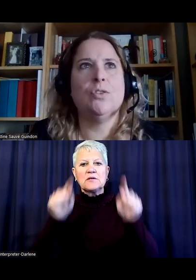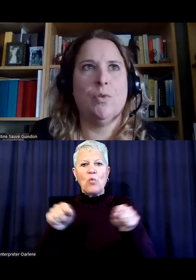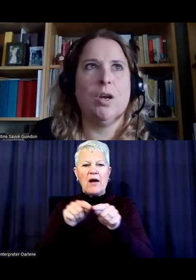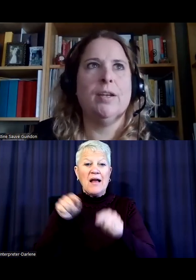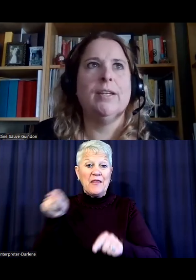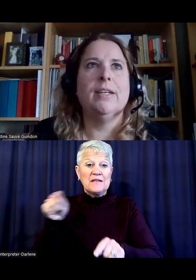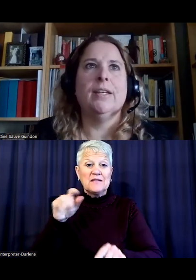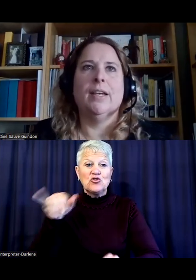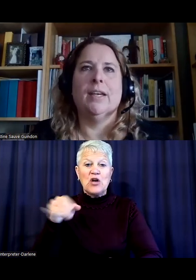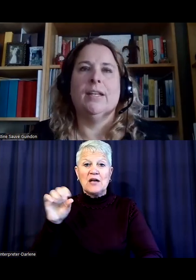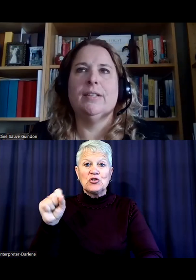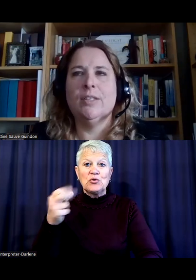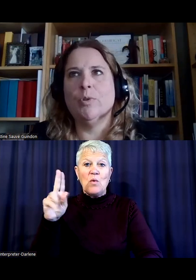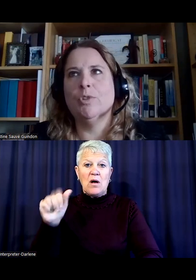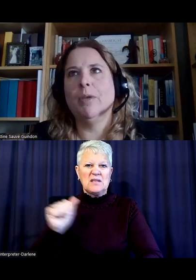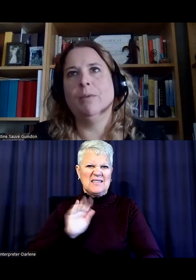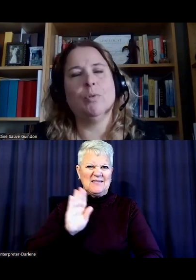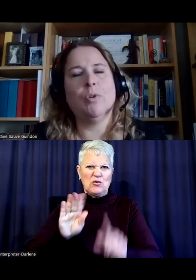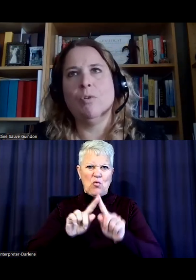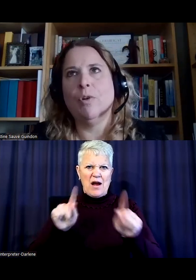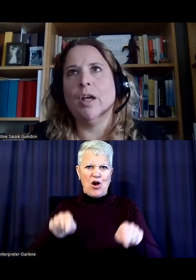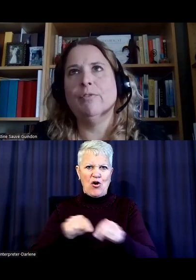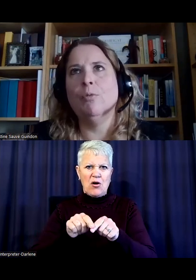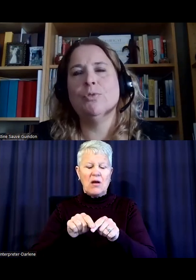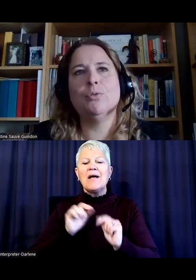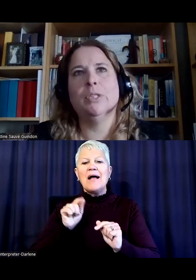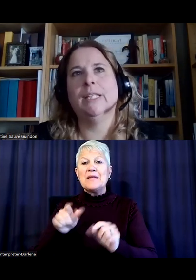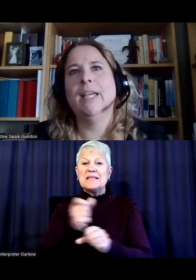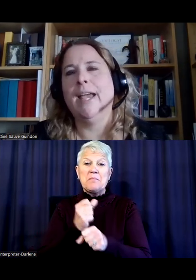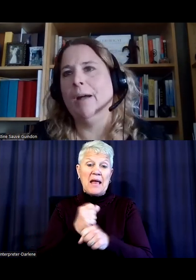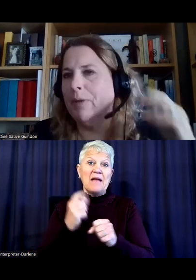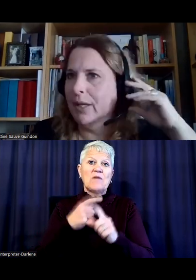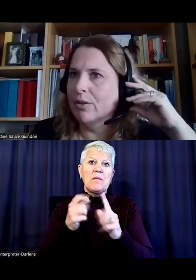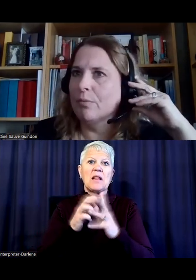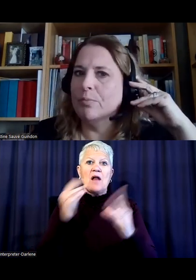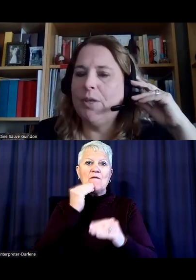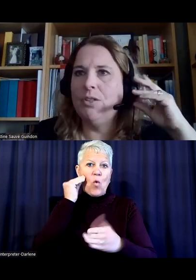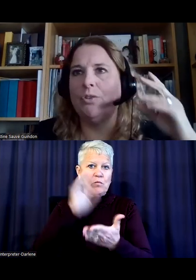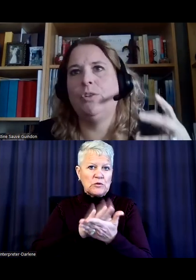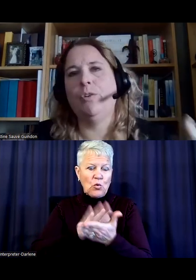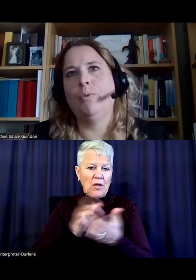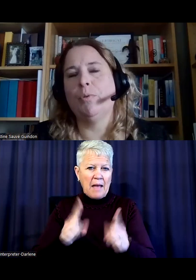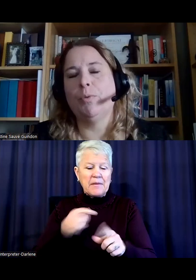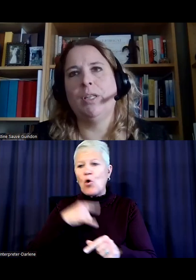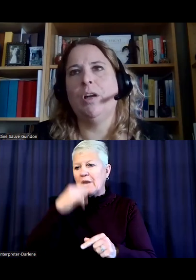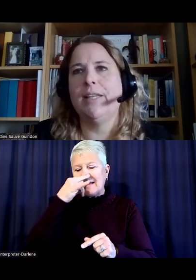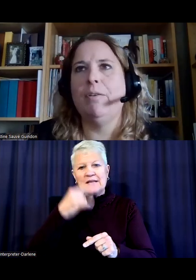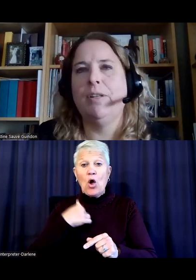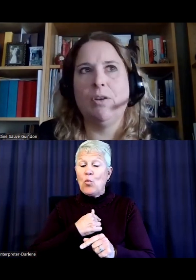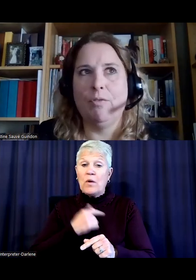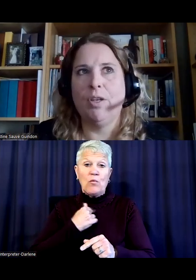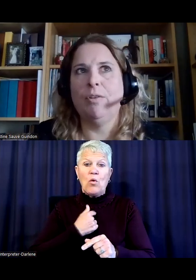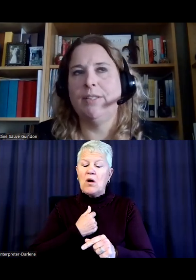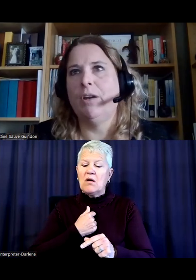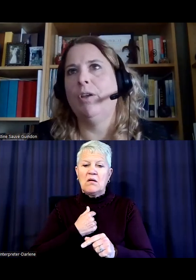Joshua's square. And this one was made where a lot of homeschooling happening or kids couldn't go. We were really locked down